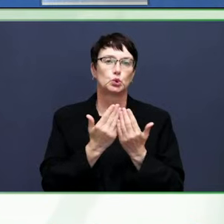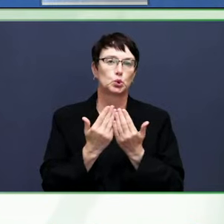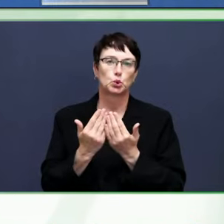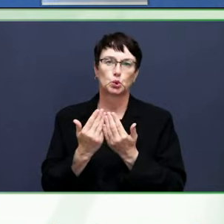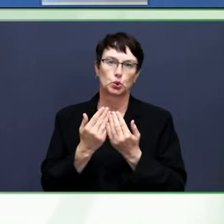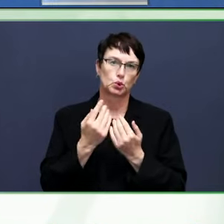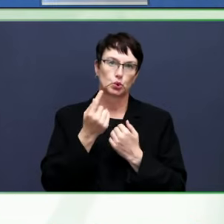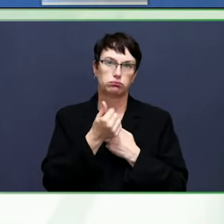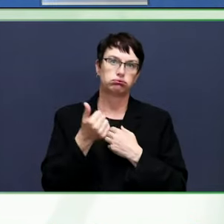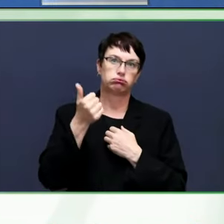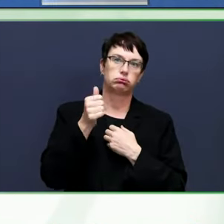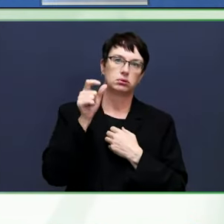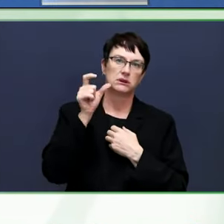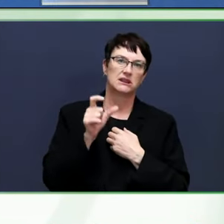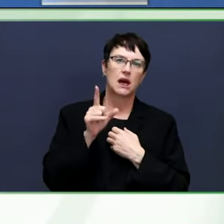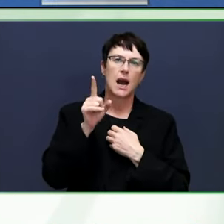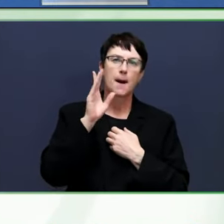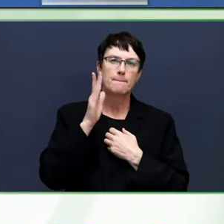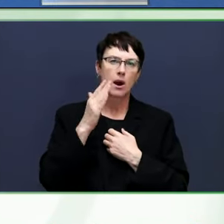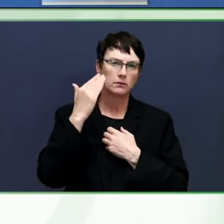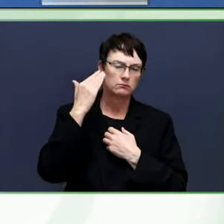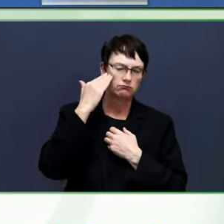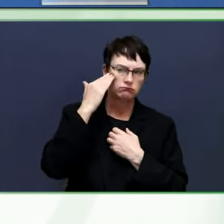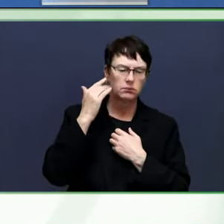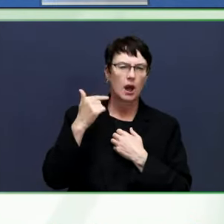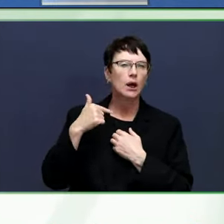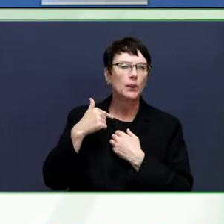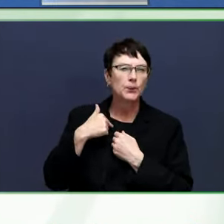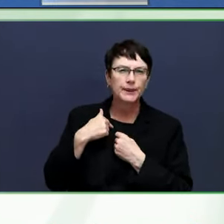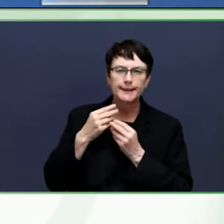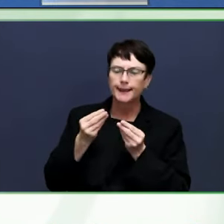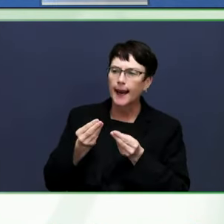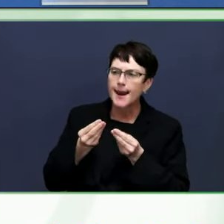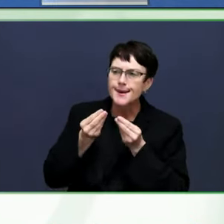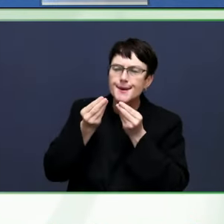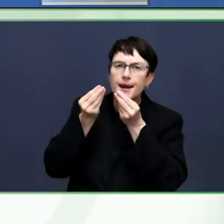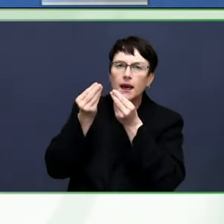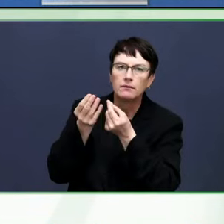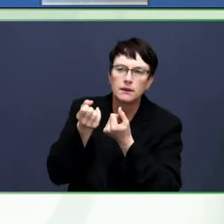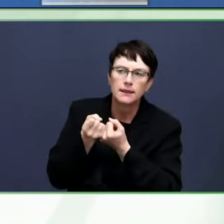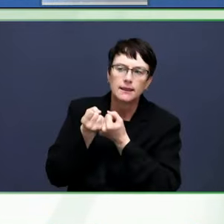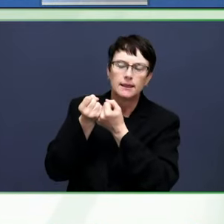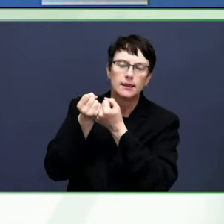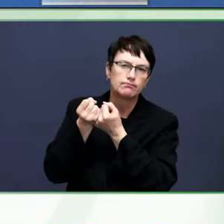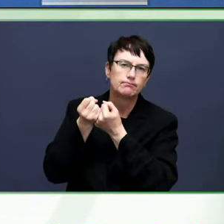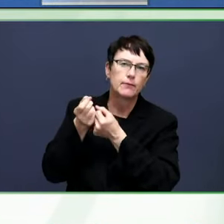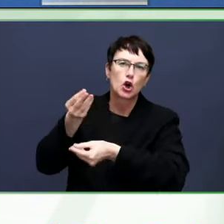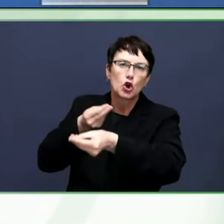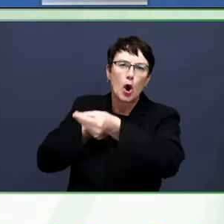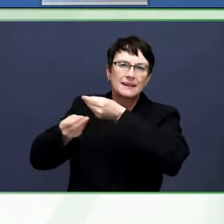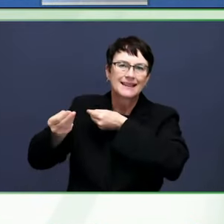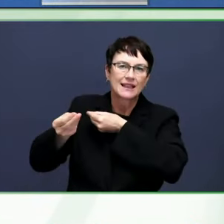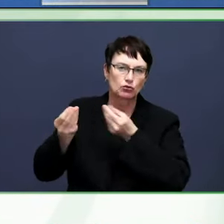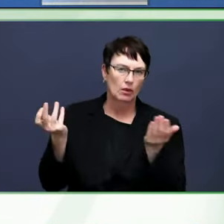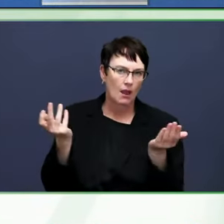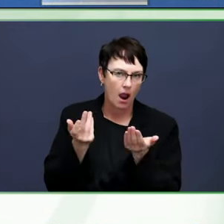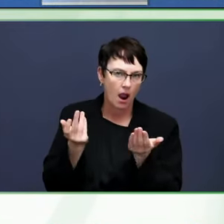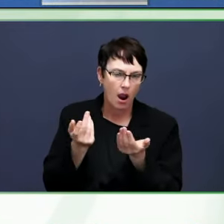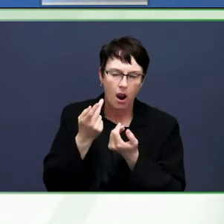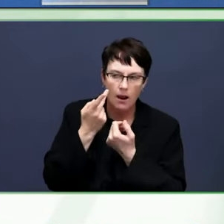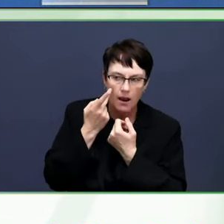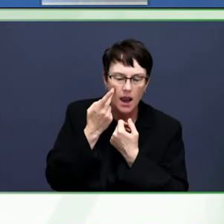compensatory measures? And the last level in the governance chain is the teaching level. What